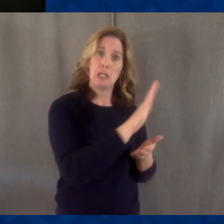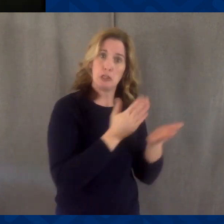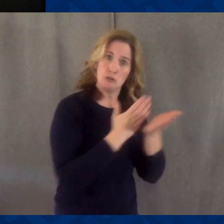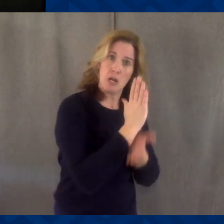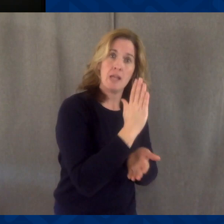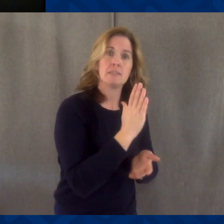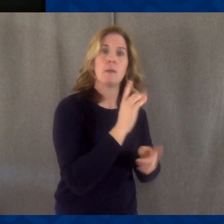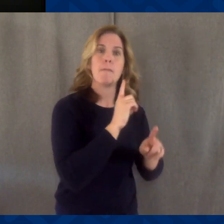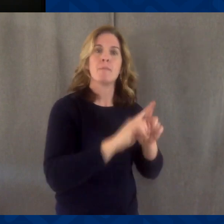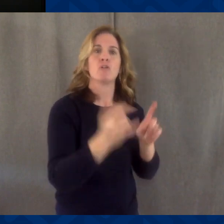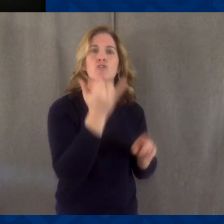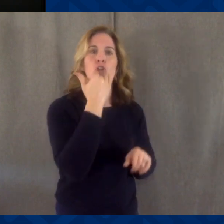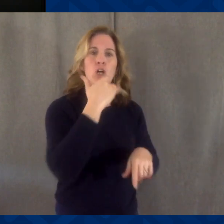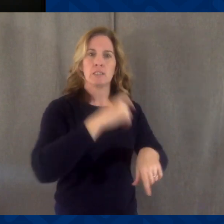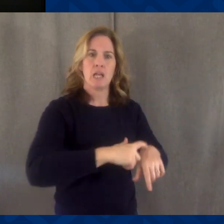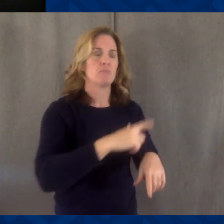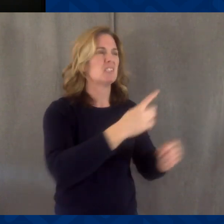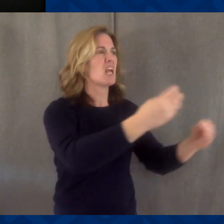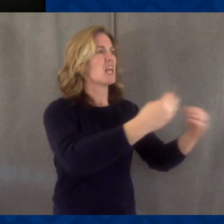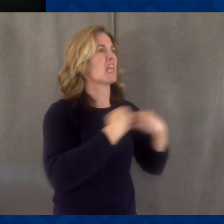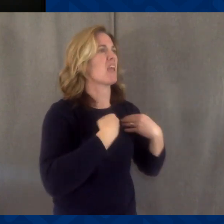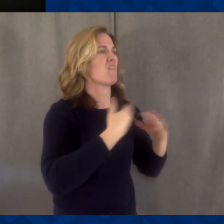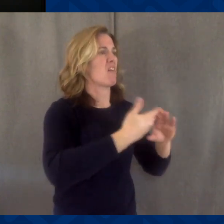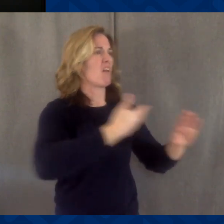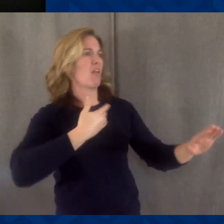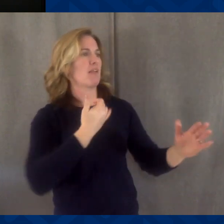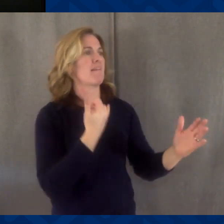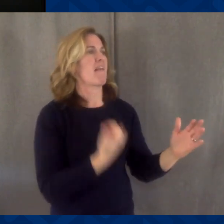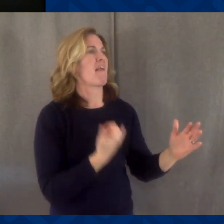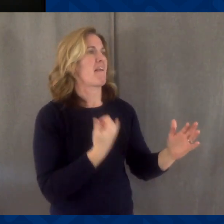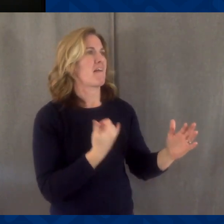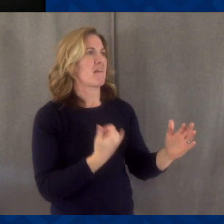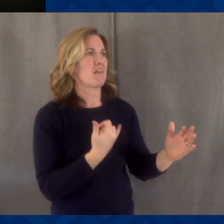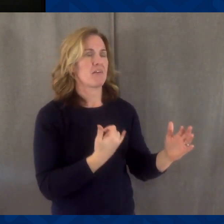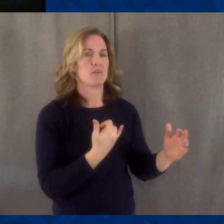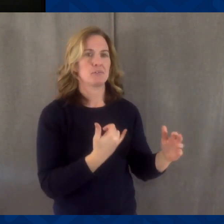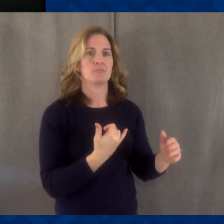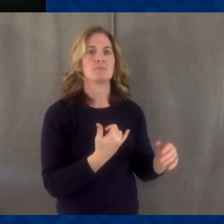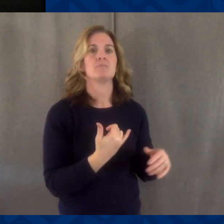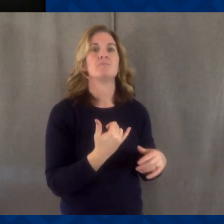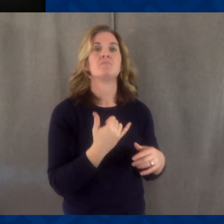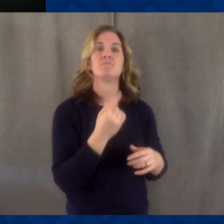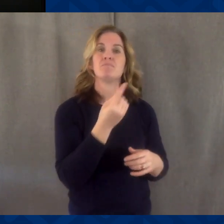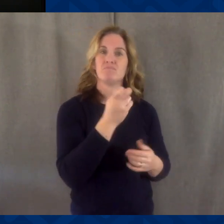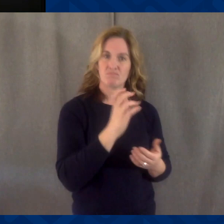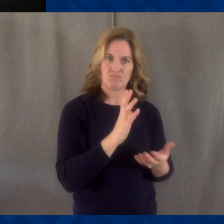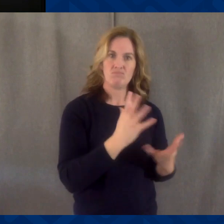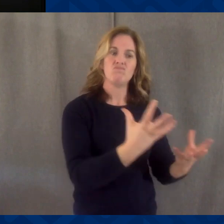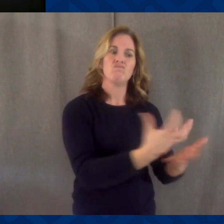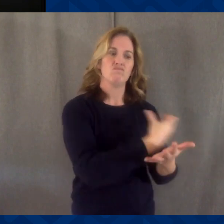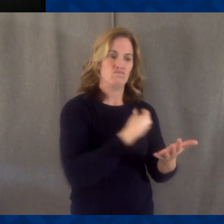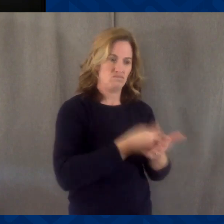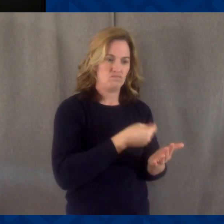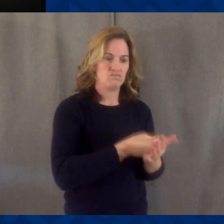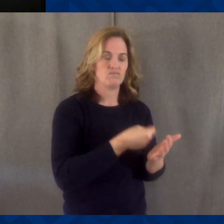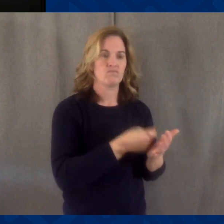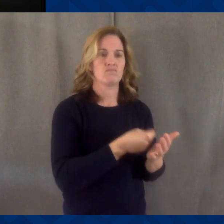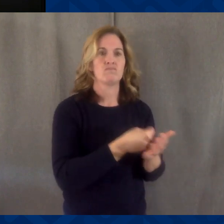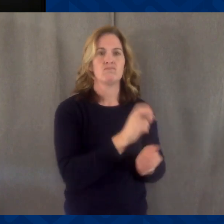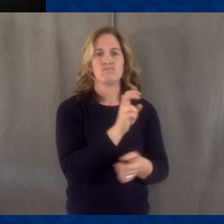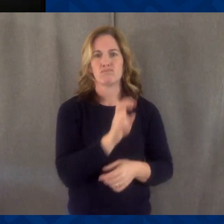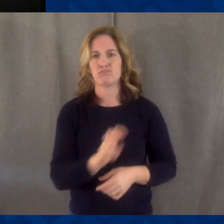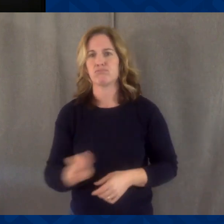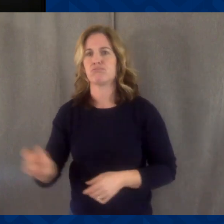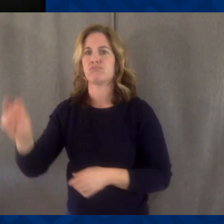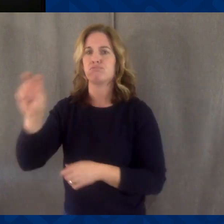do, eventually, this younger son pays the price. Jesus said this kid gathers up all of his stuff and he journeys to a far